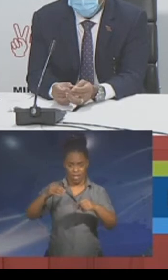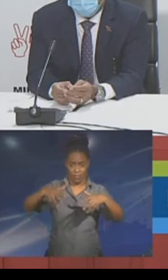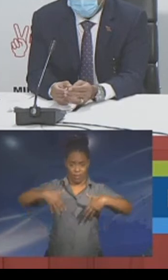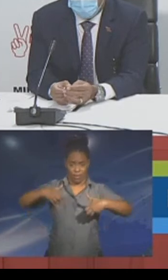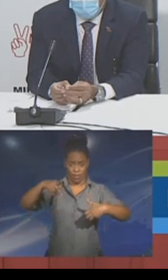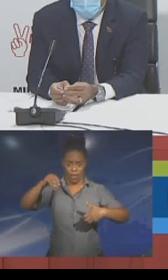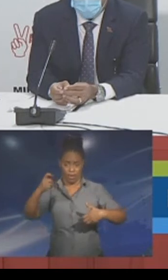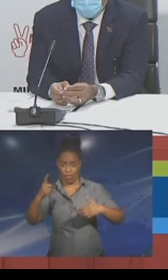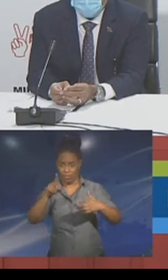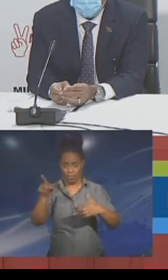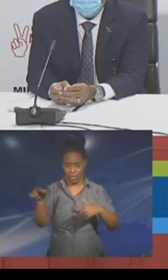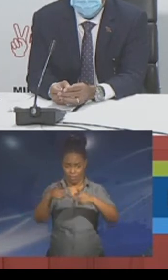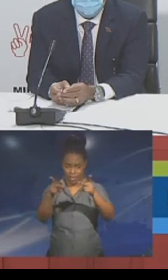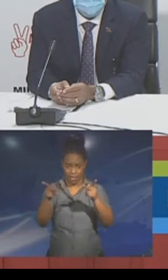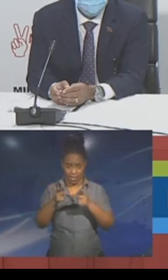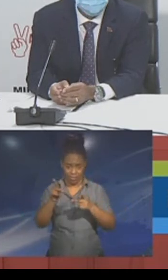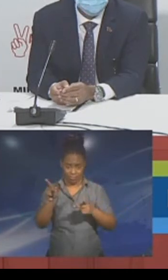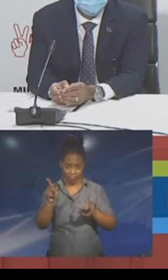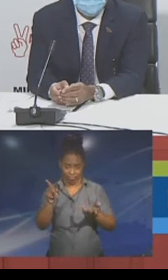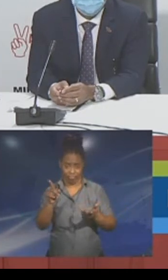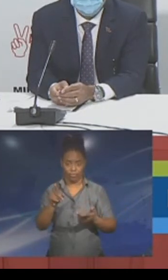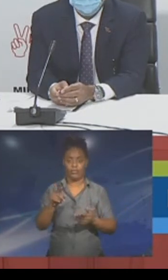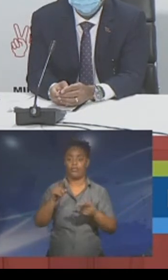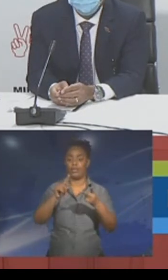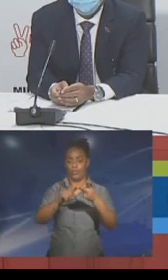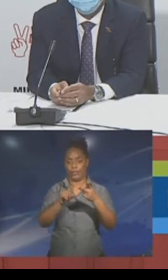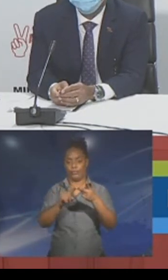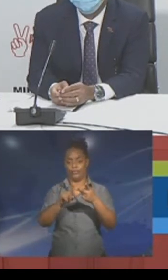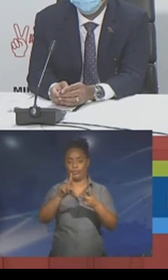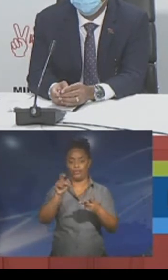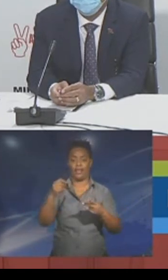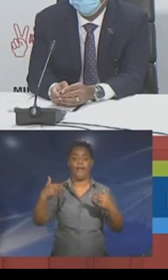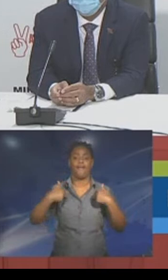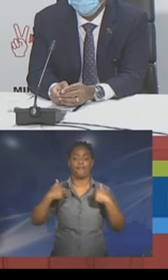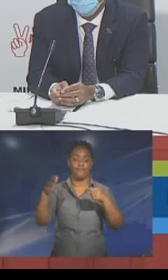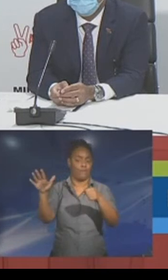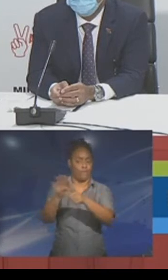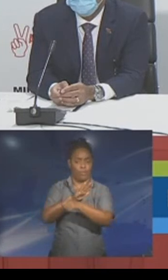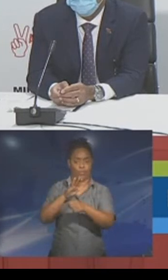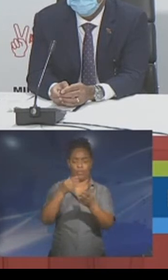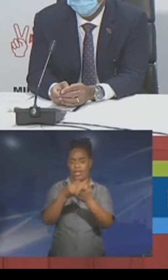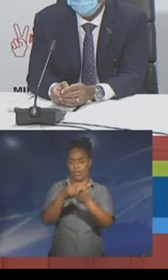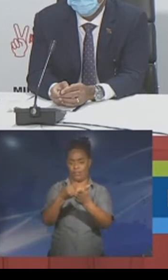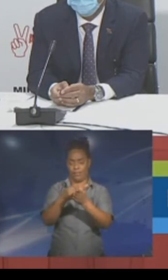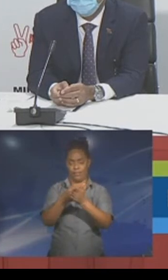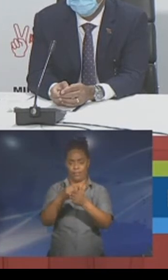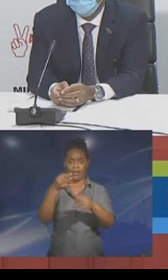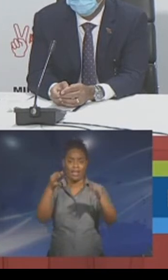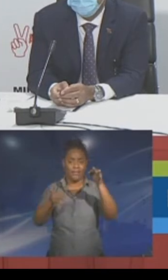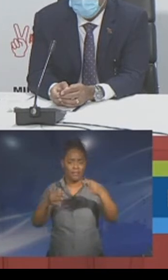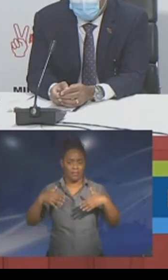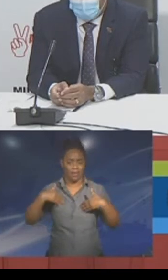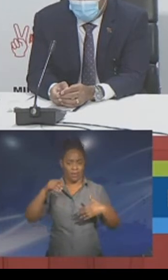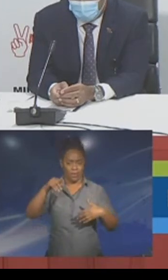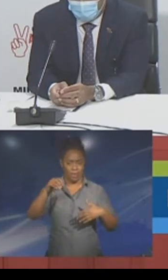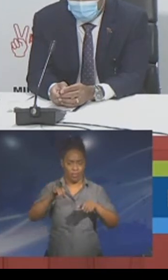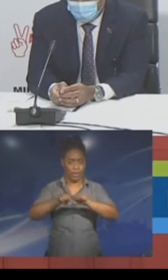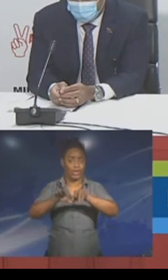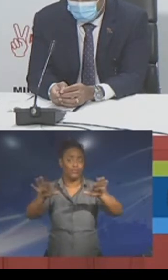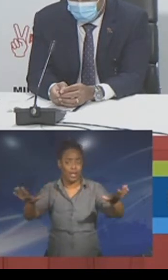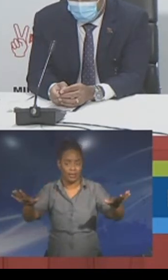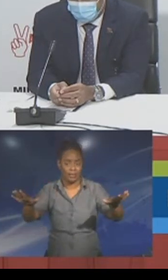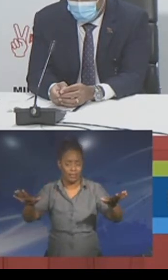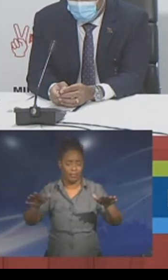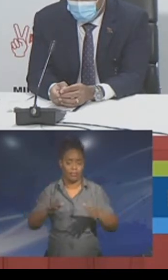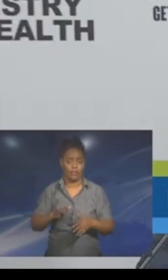funding, do we have the sufficient funding to deal with any outbreak of monkeypox? Thank you.